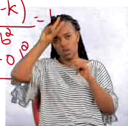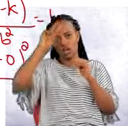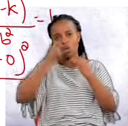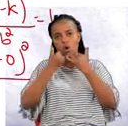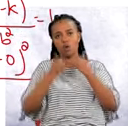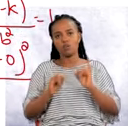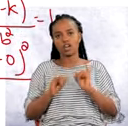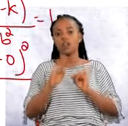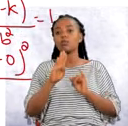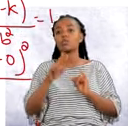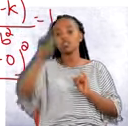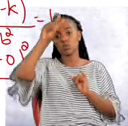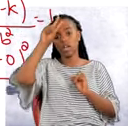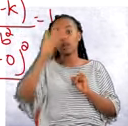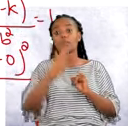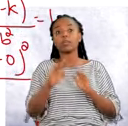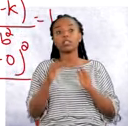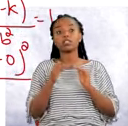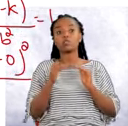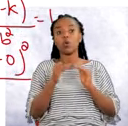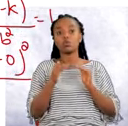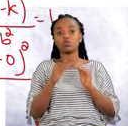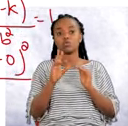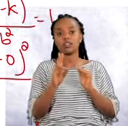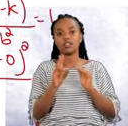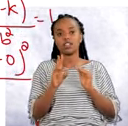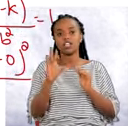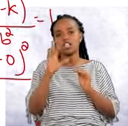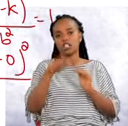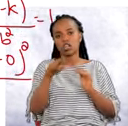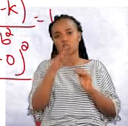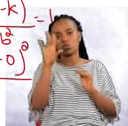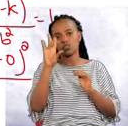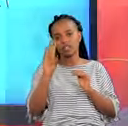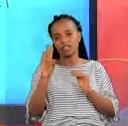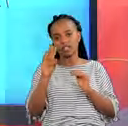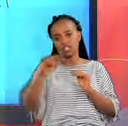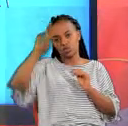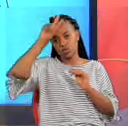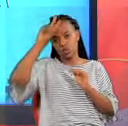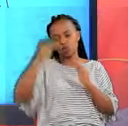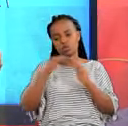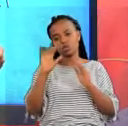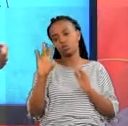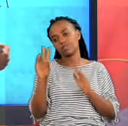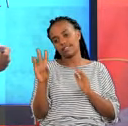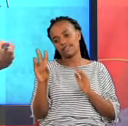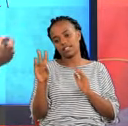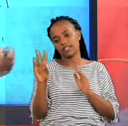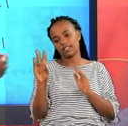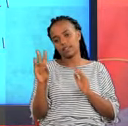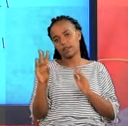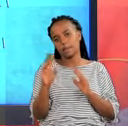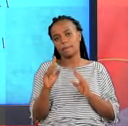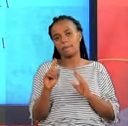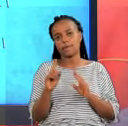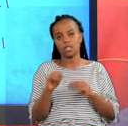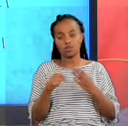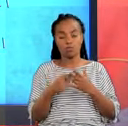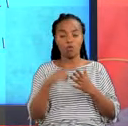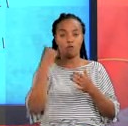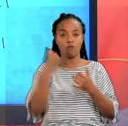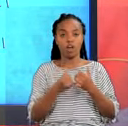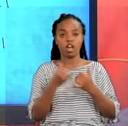over b squared, our b square root of 7 squared is 7, gives you this 1. So